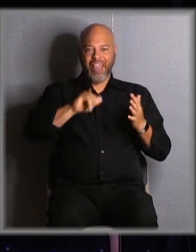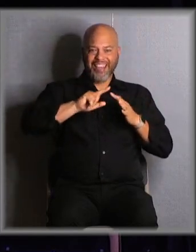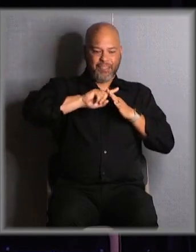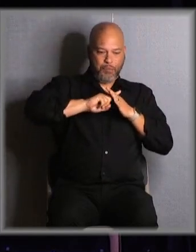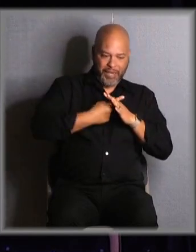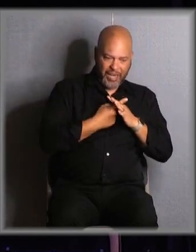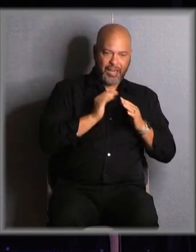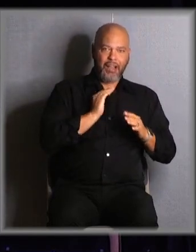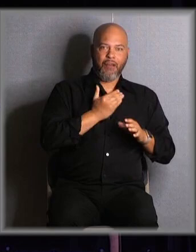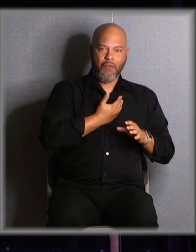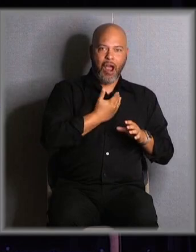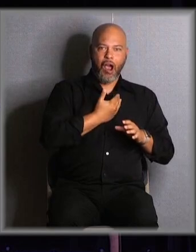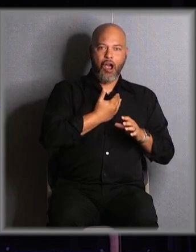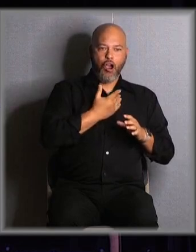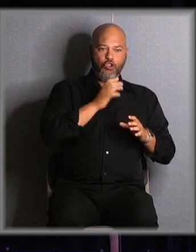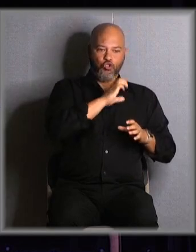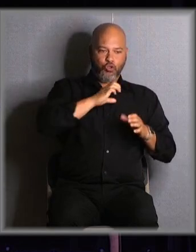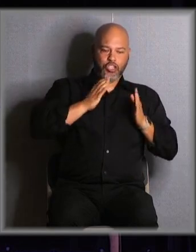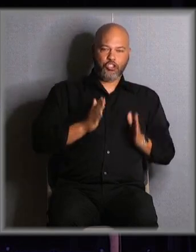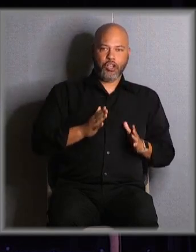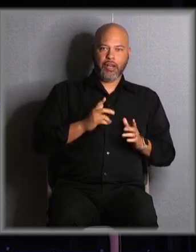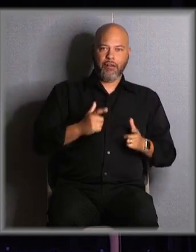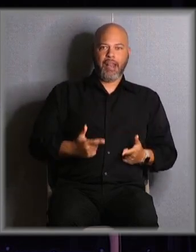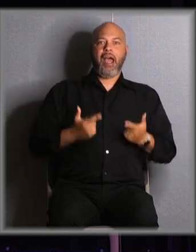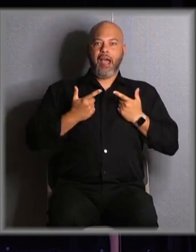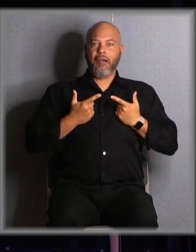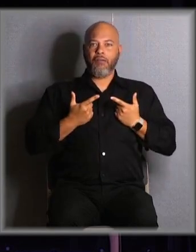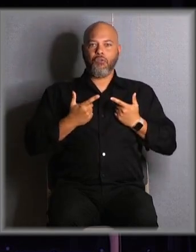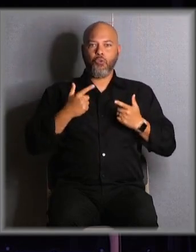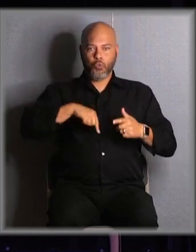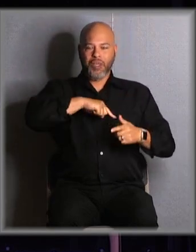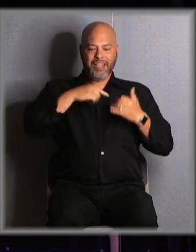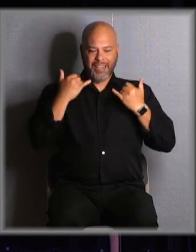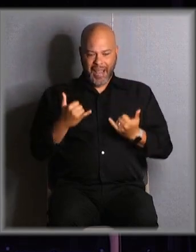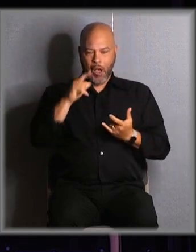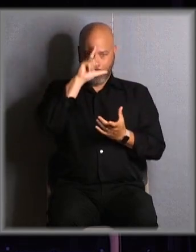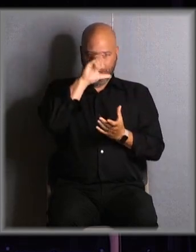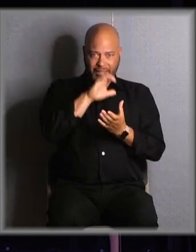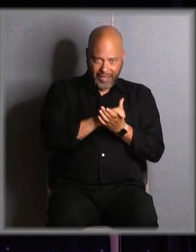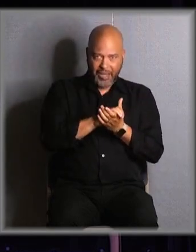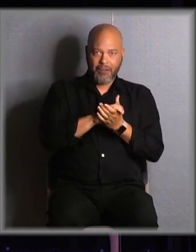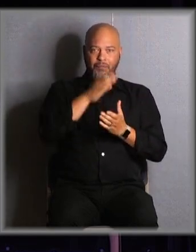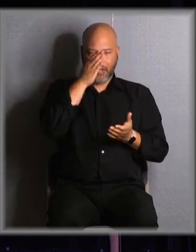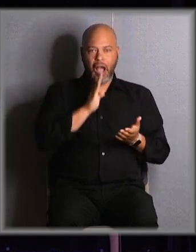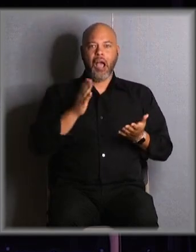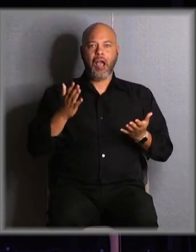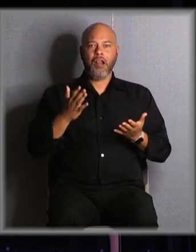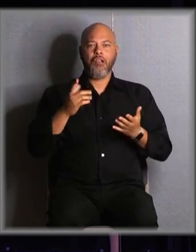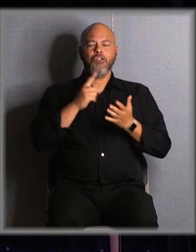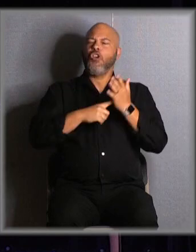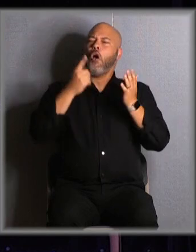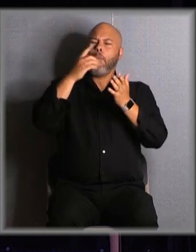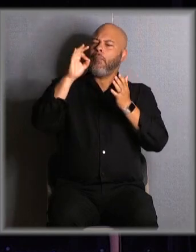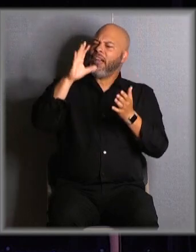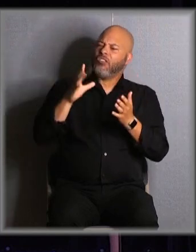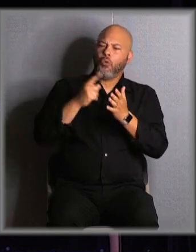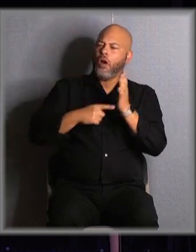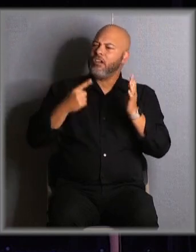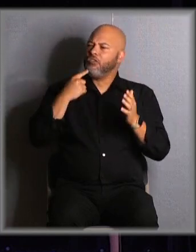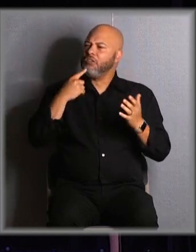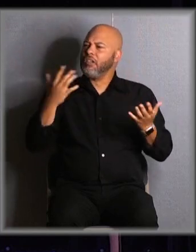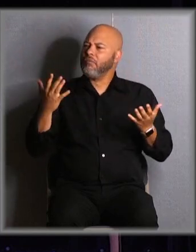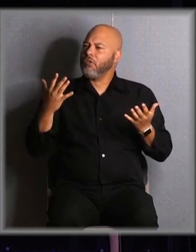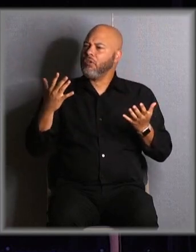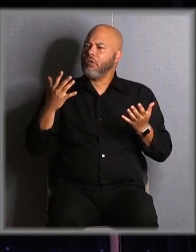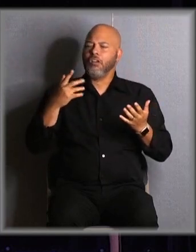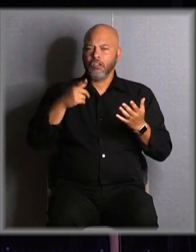our journey as a Christian, is that we now believe in God. So, Pastor, where do I go? Boy, y'all asking